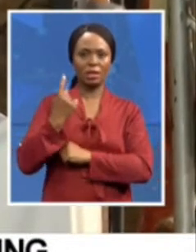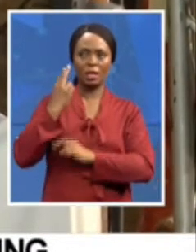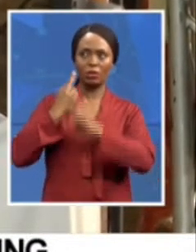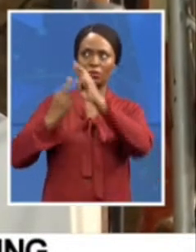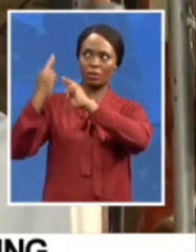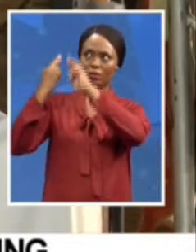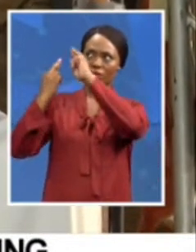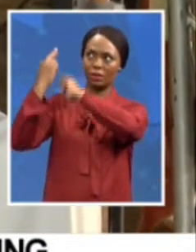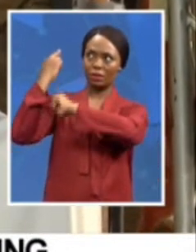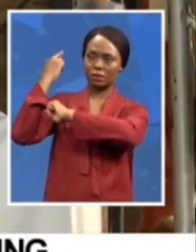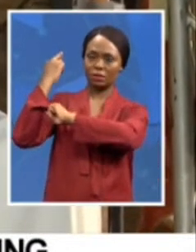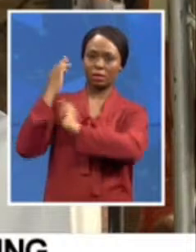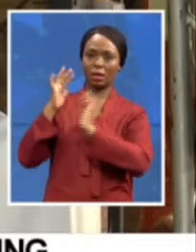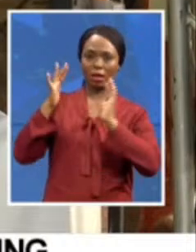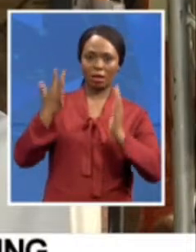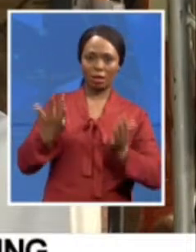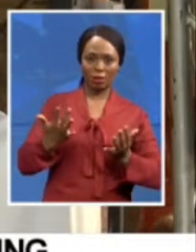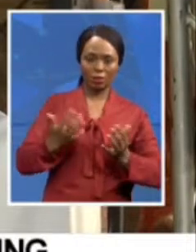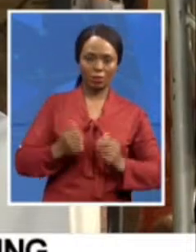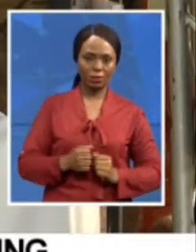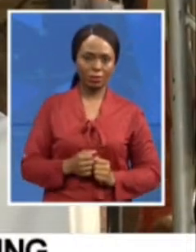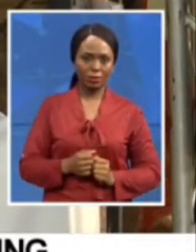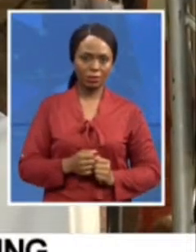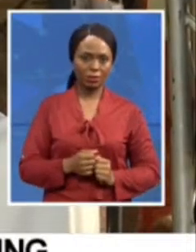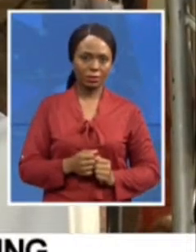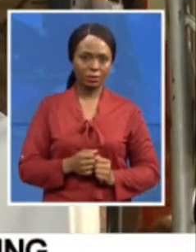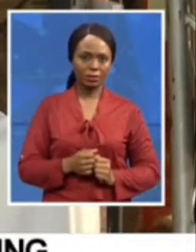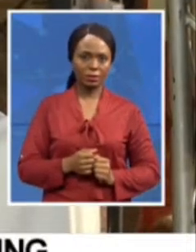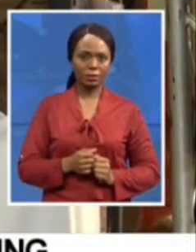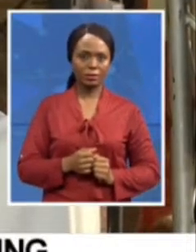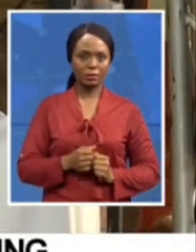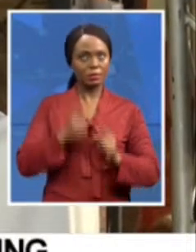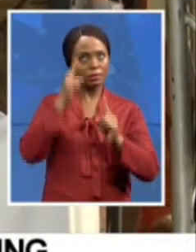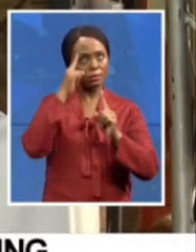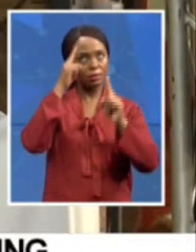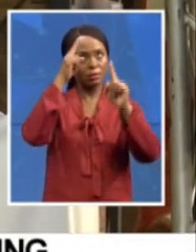To quote Her Excellency Ambassador Lindiwe Mabuza on the subject,